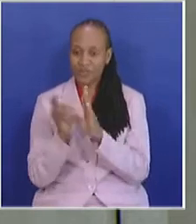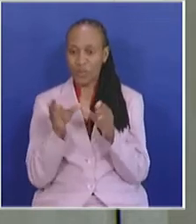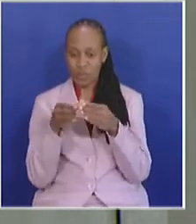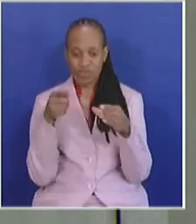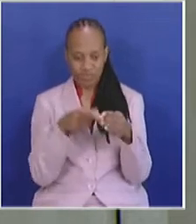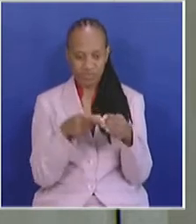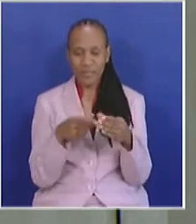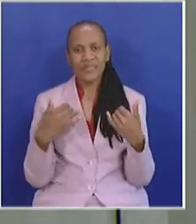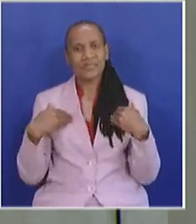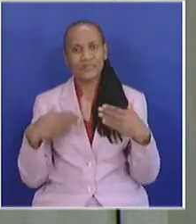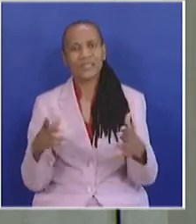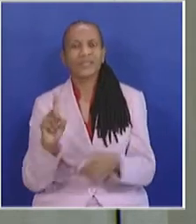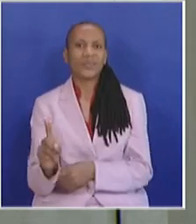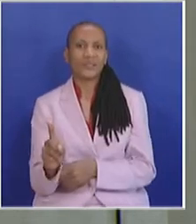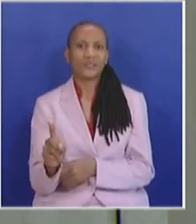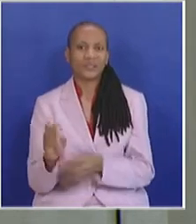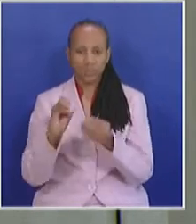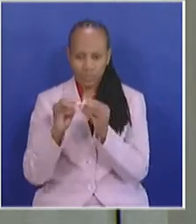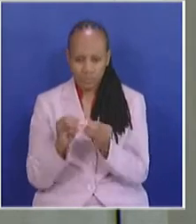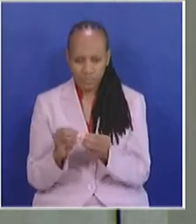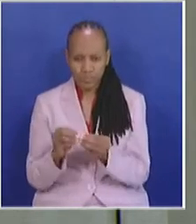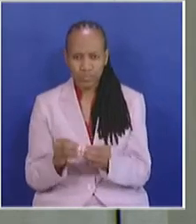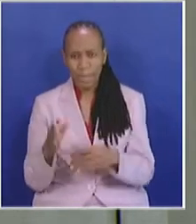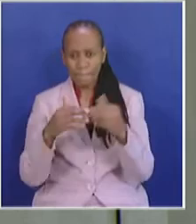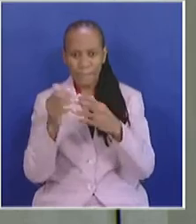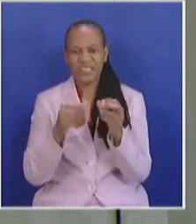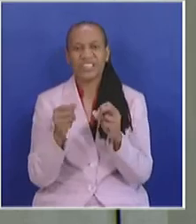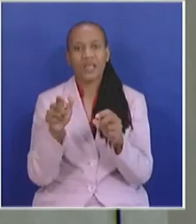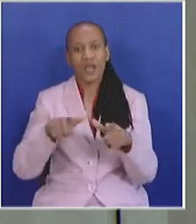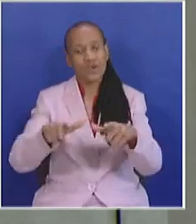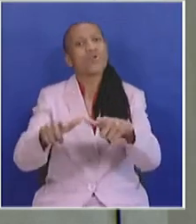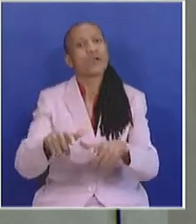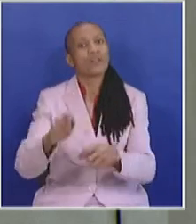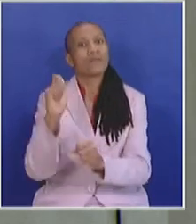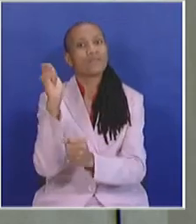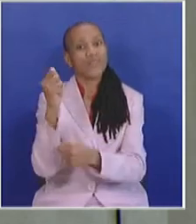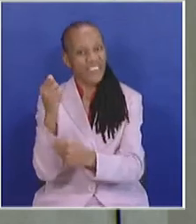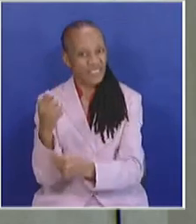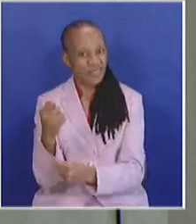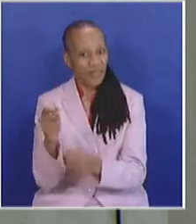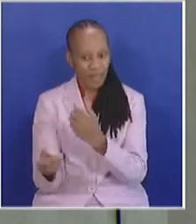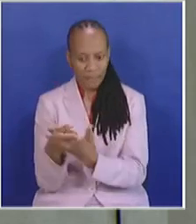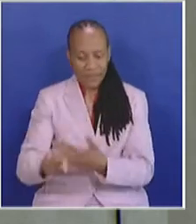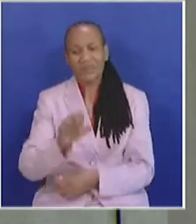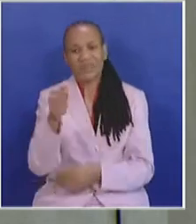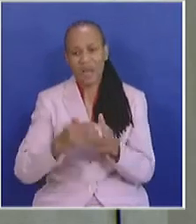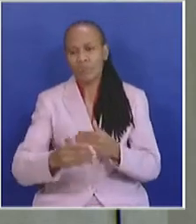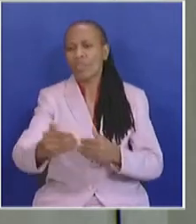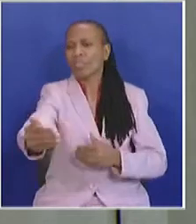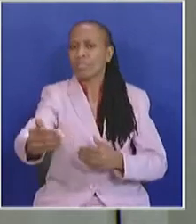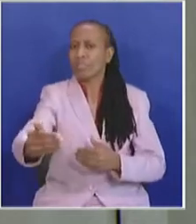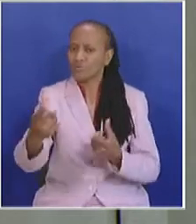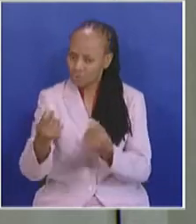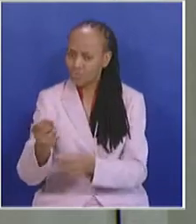on the process of constructing a local factory for the assembly and production of the new rolling stock in the long term. The